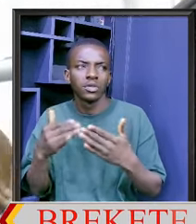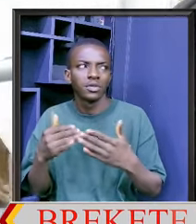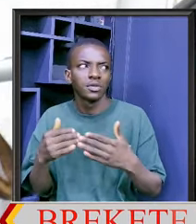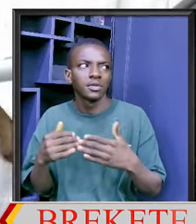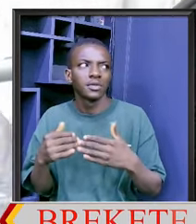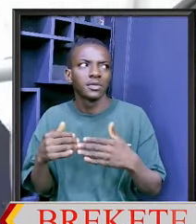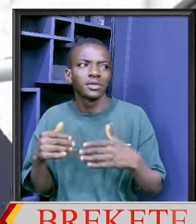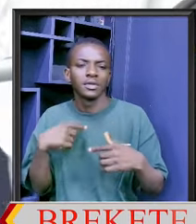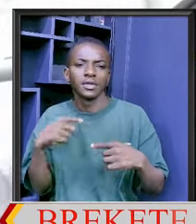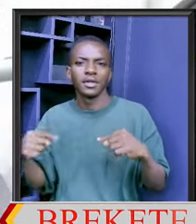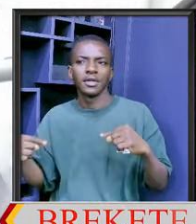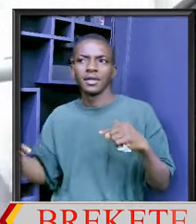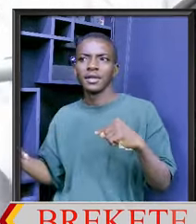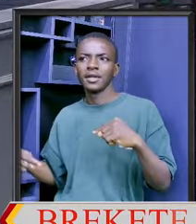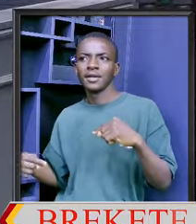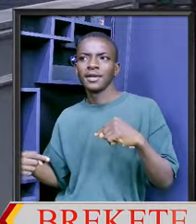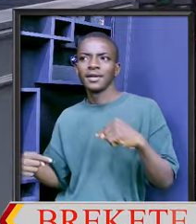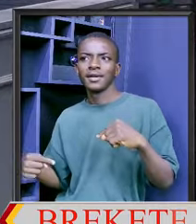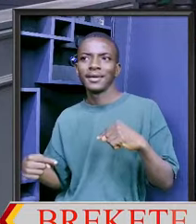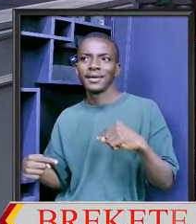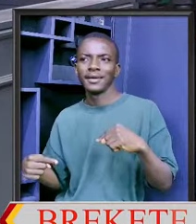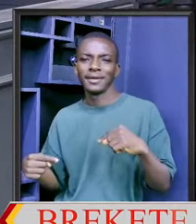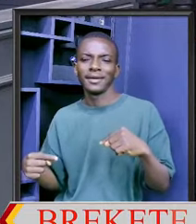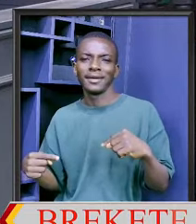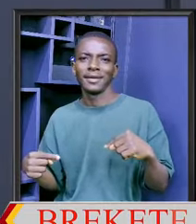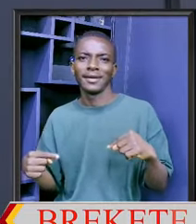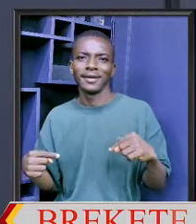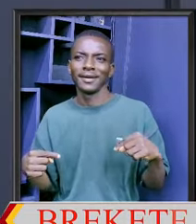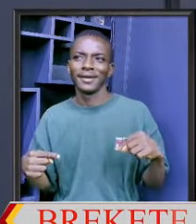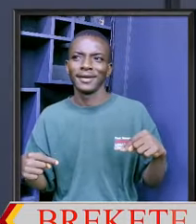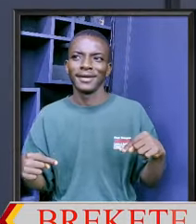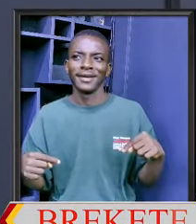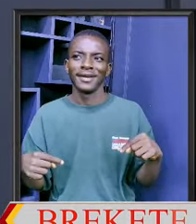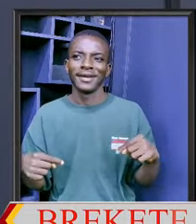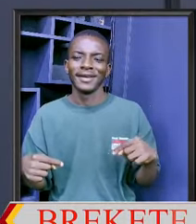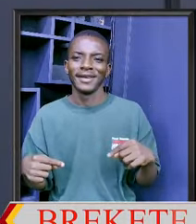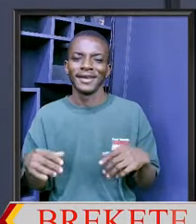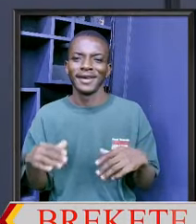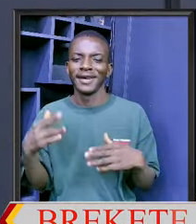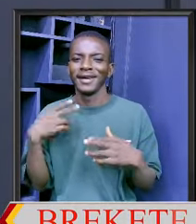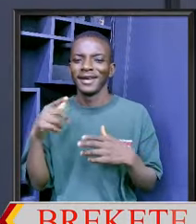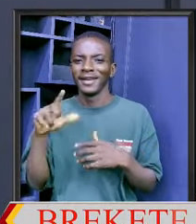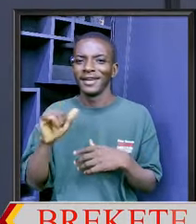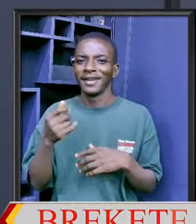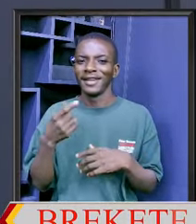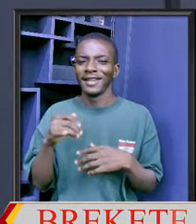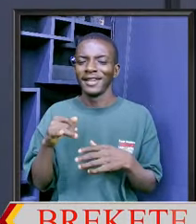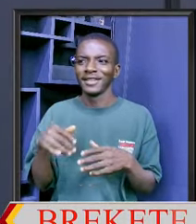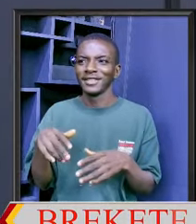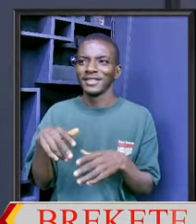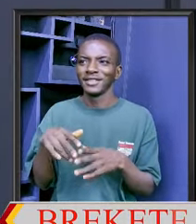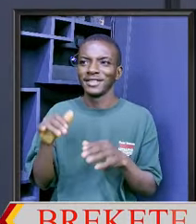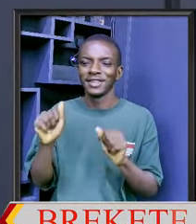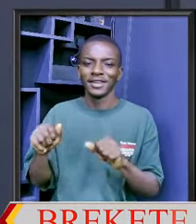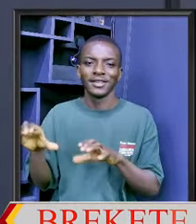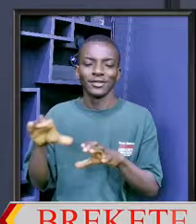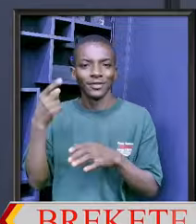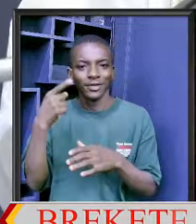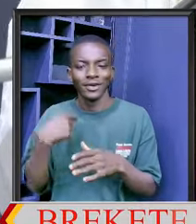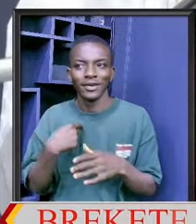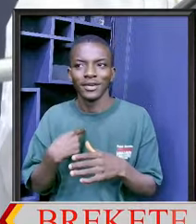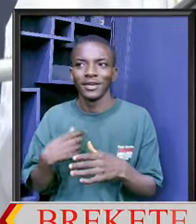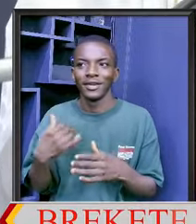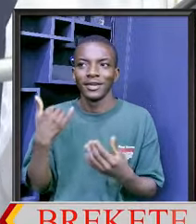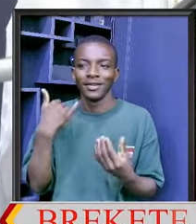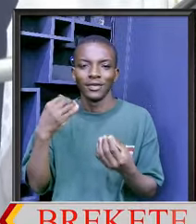way? Here the pena. Here come the pena. Yes. I like the heavy heart. Yes, I can do for her.